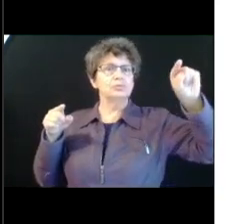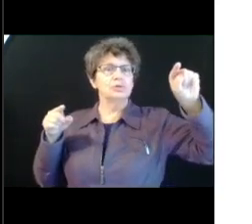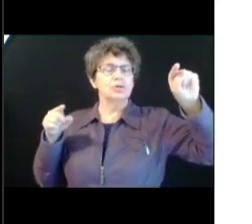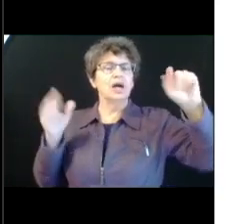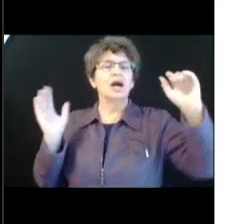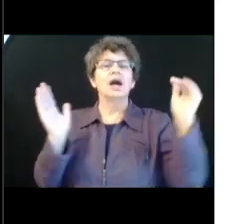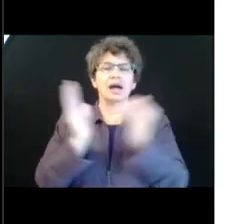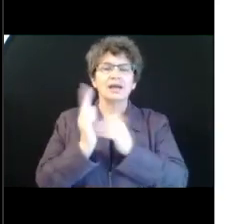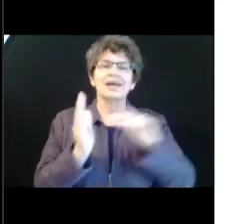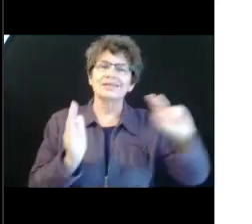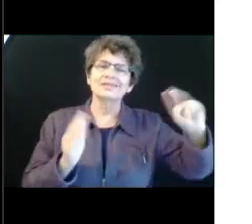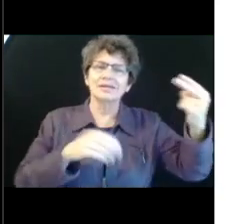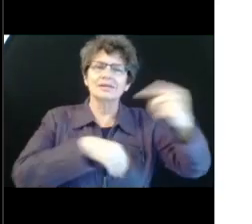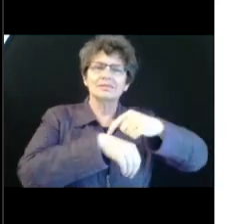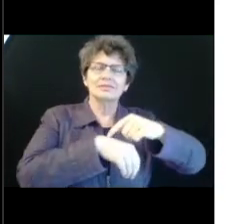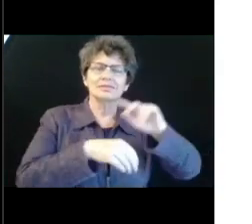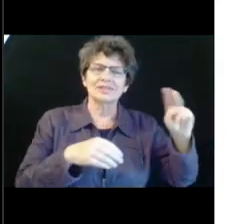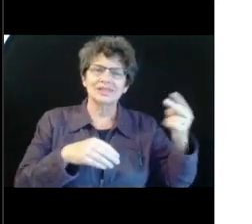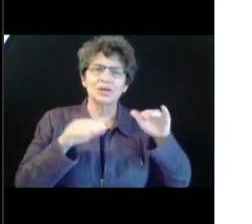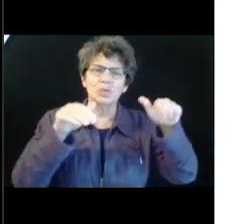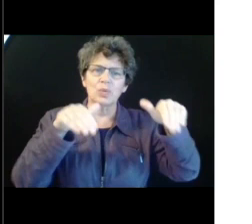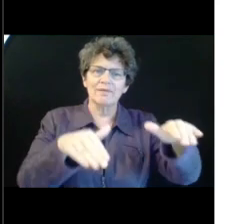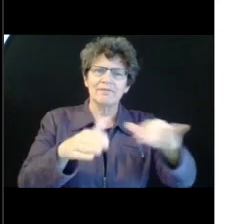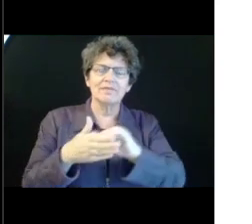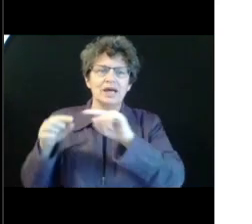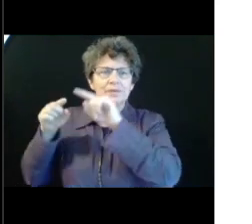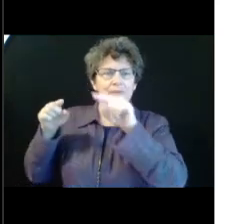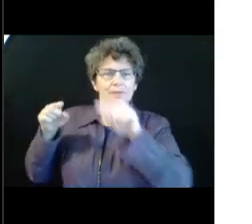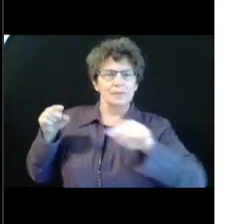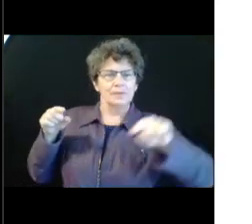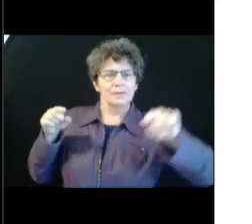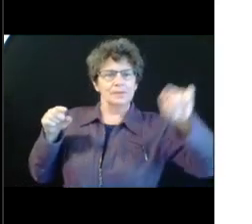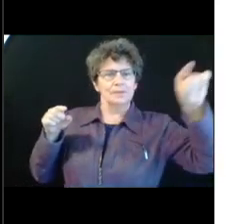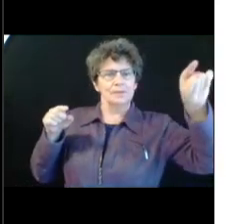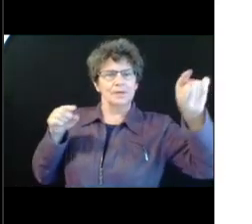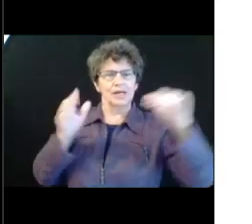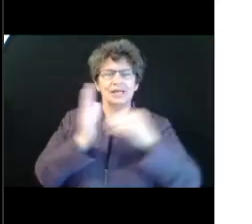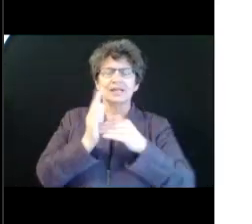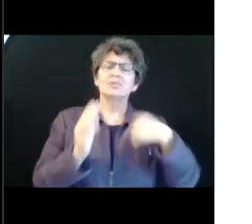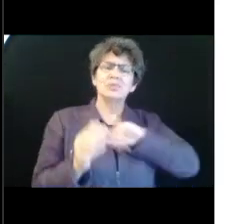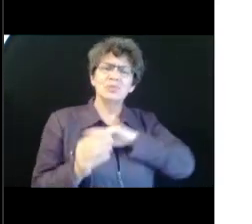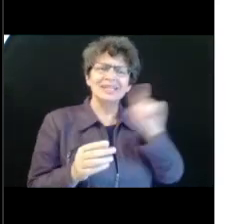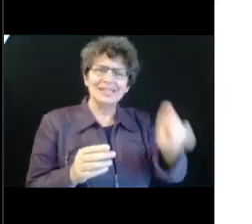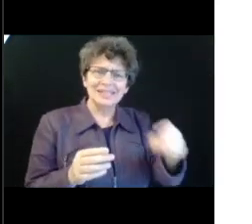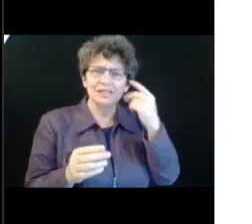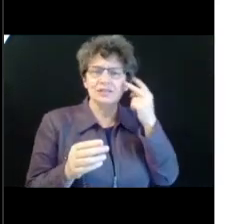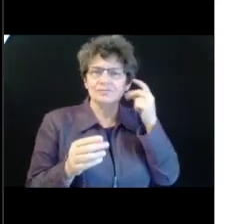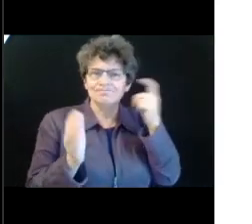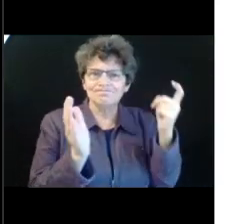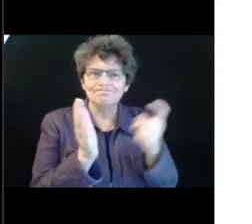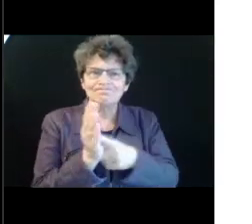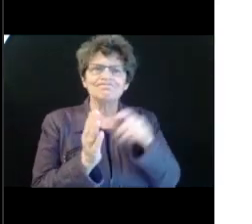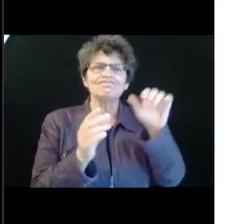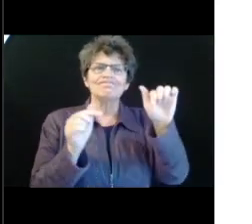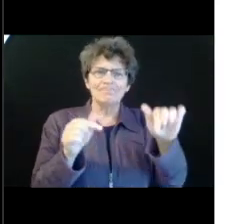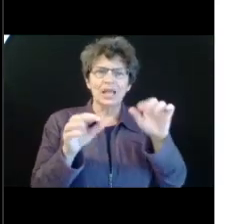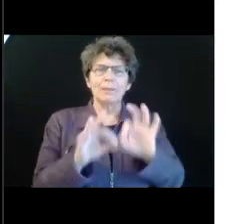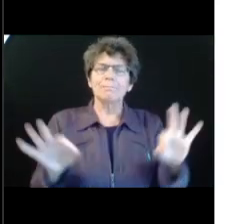these factors. So contact rate is simply something, the number of people that you're in contact